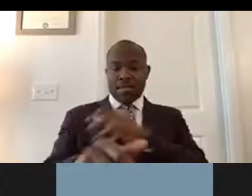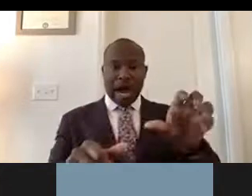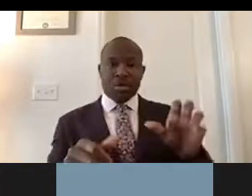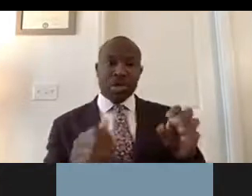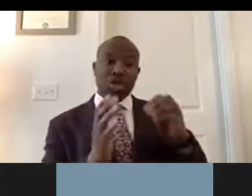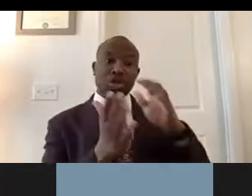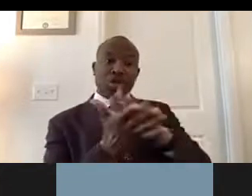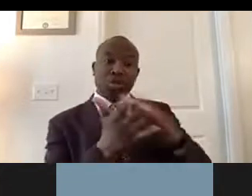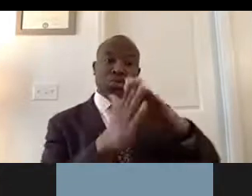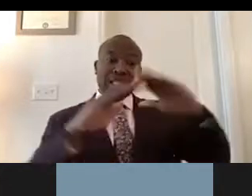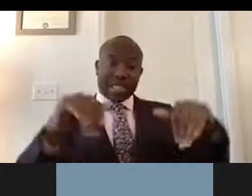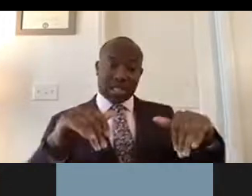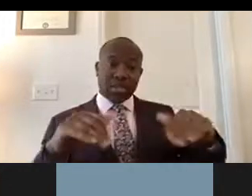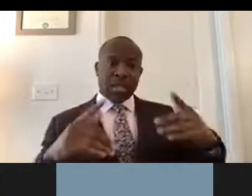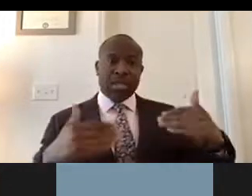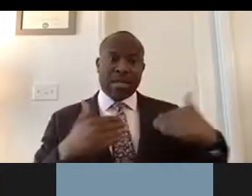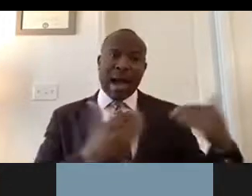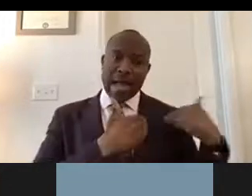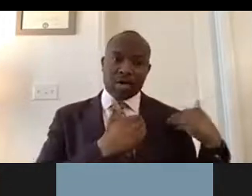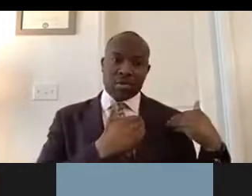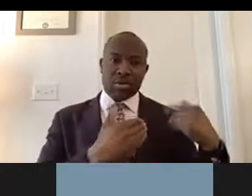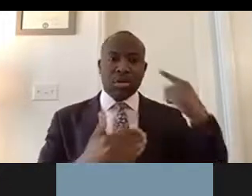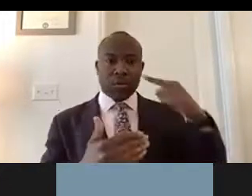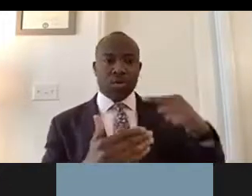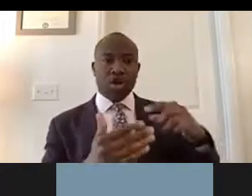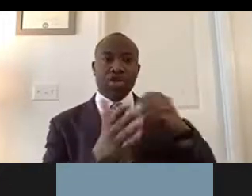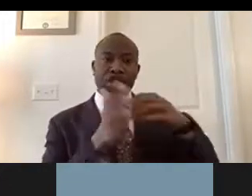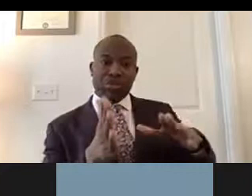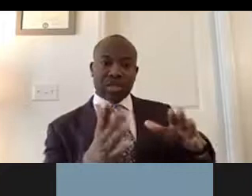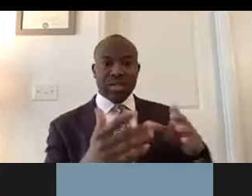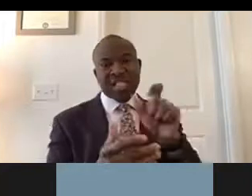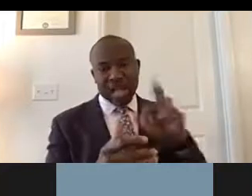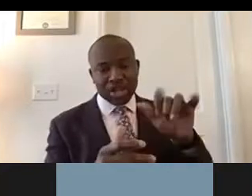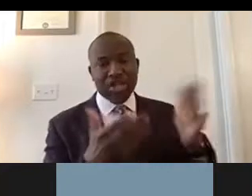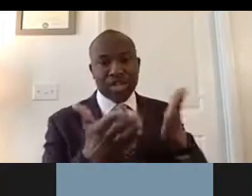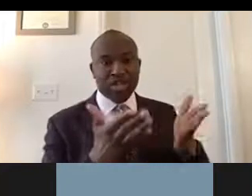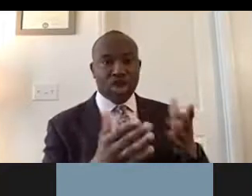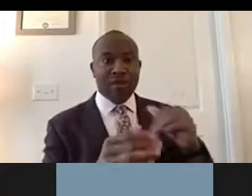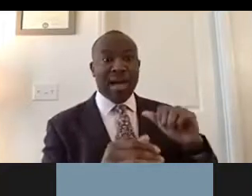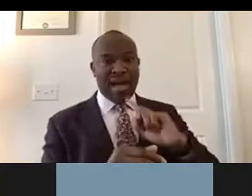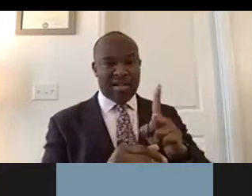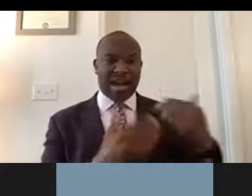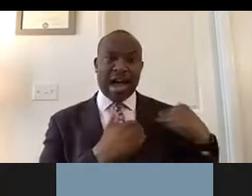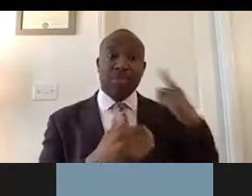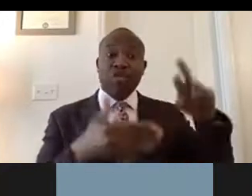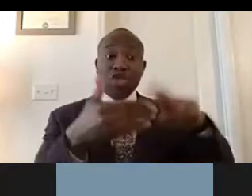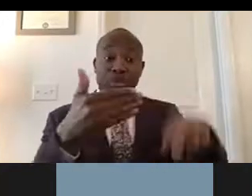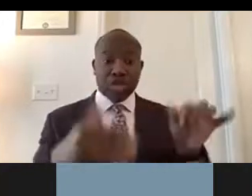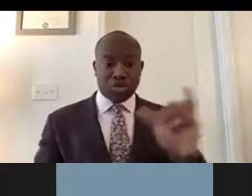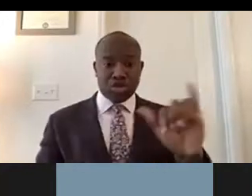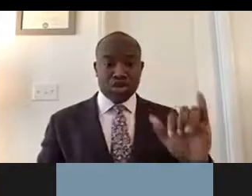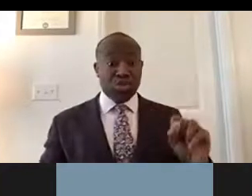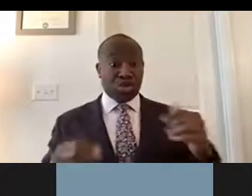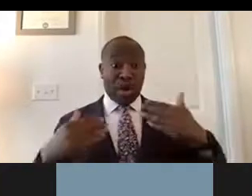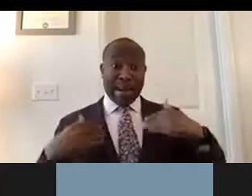forward. I'm about empowering the school system themselves and have them be accountable for the students and